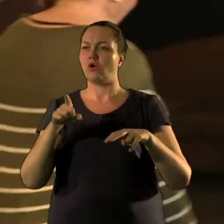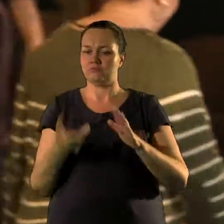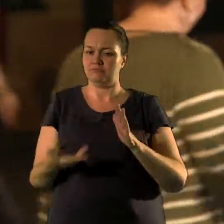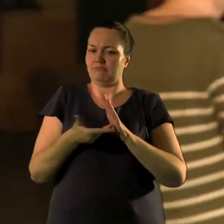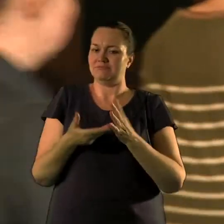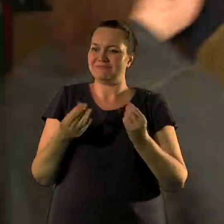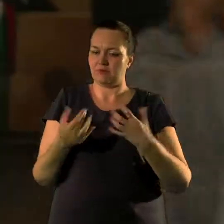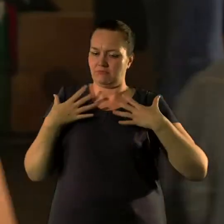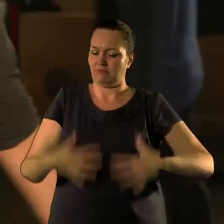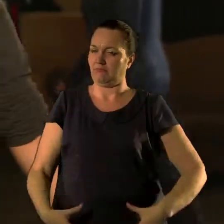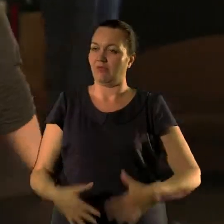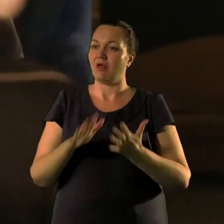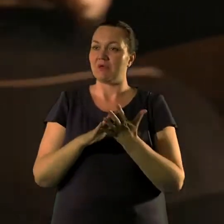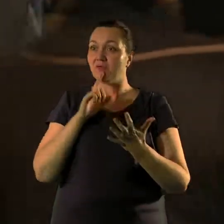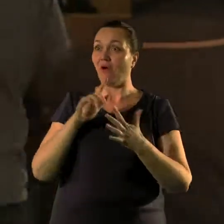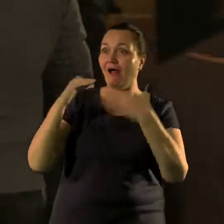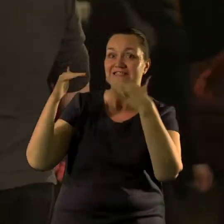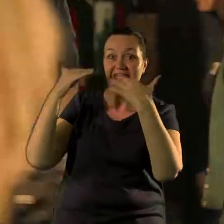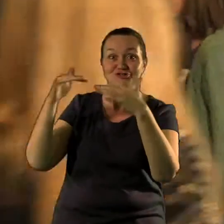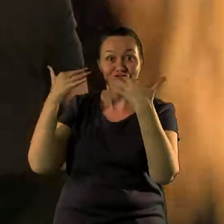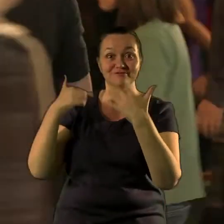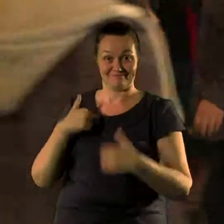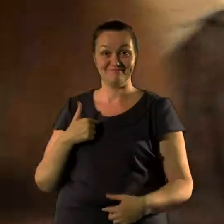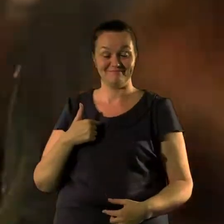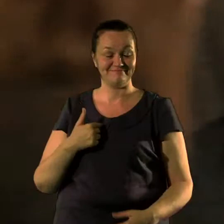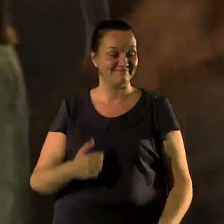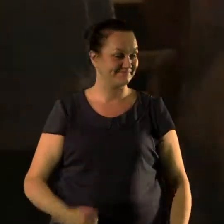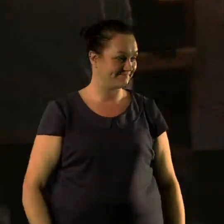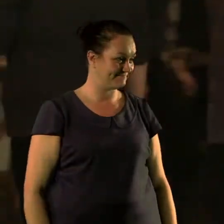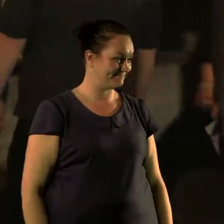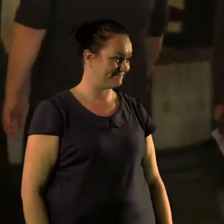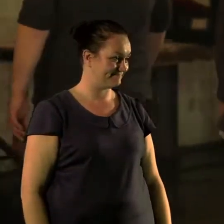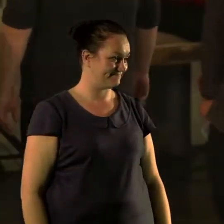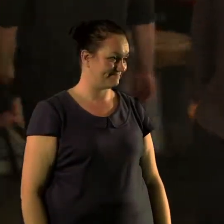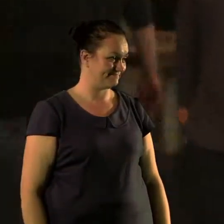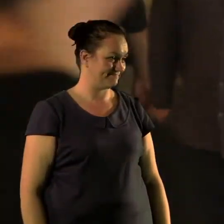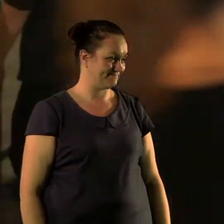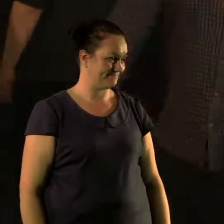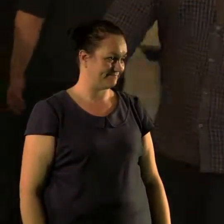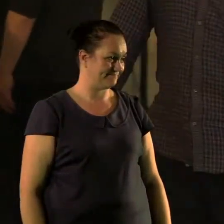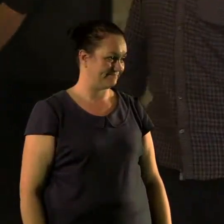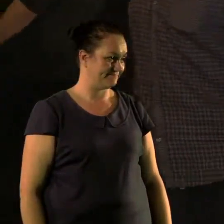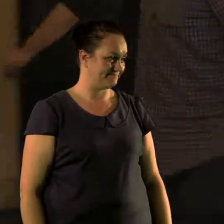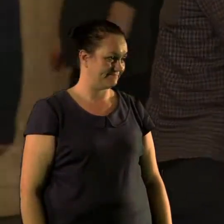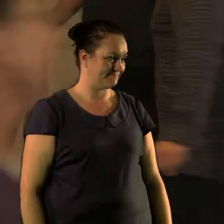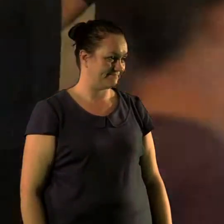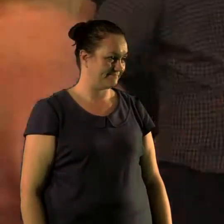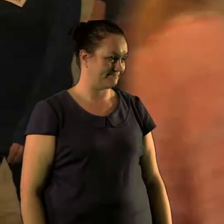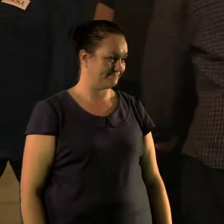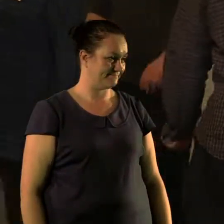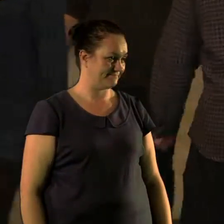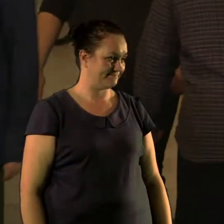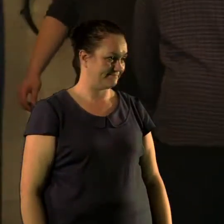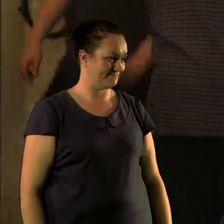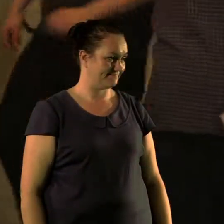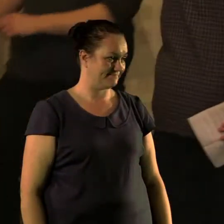walk that is trying to get my attention, okay? Trying to get my attention. Something into your